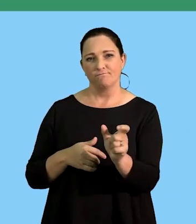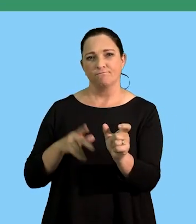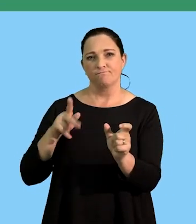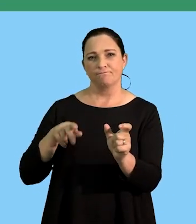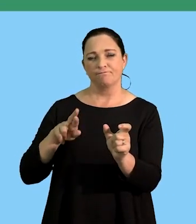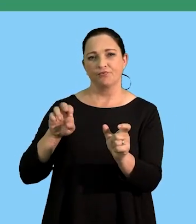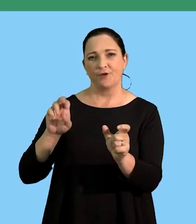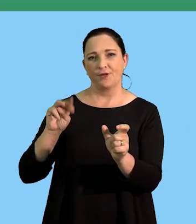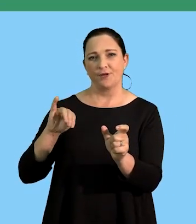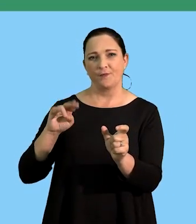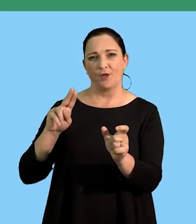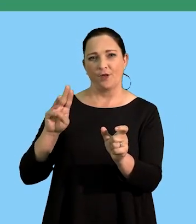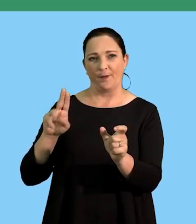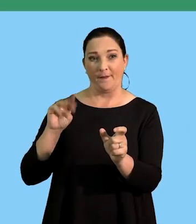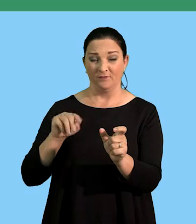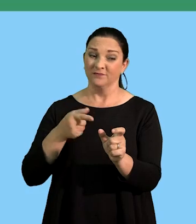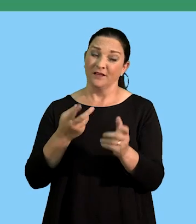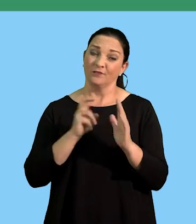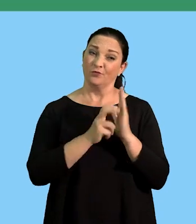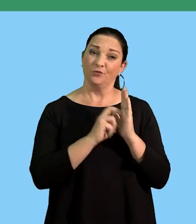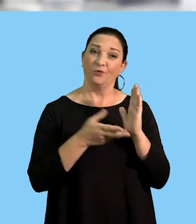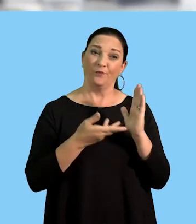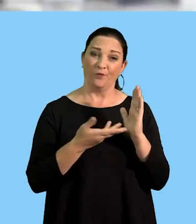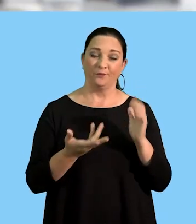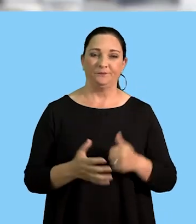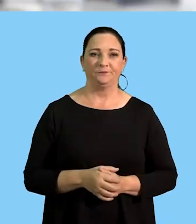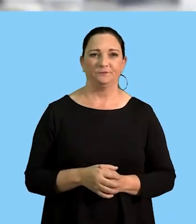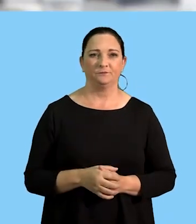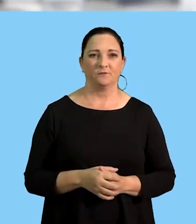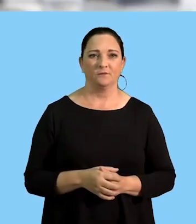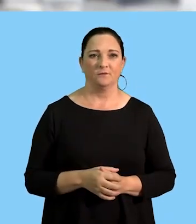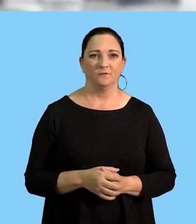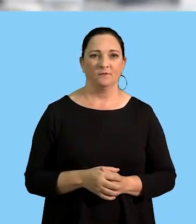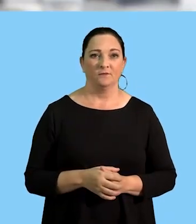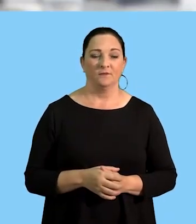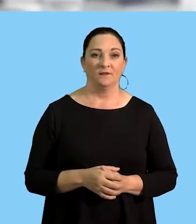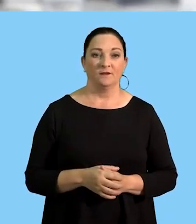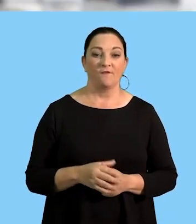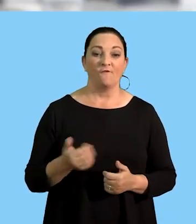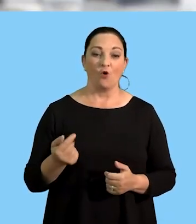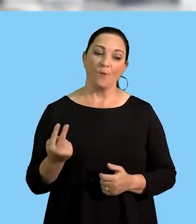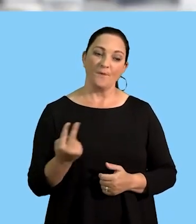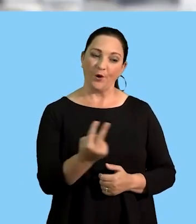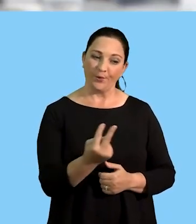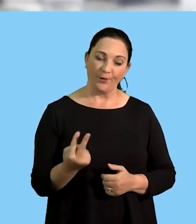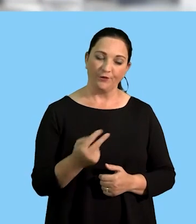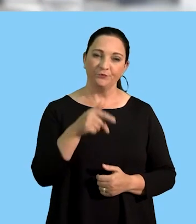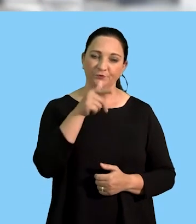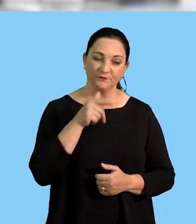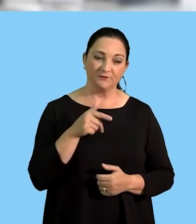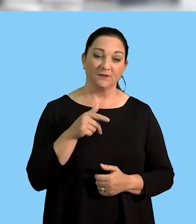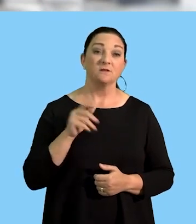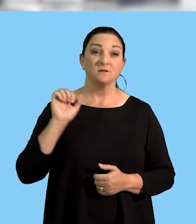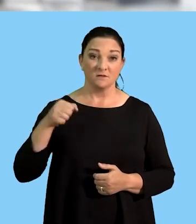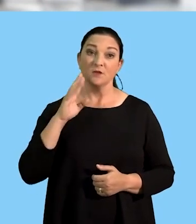insured to the insurer. So that is what this principle basically says to the insured and the insurer, to say the